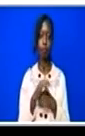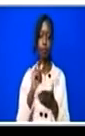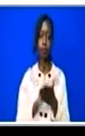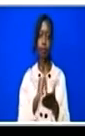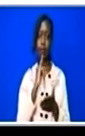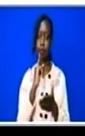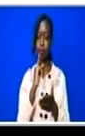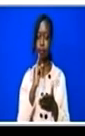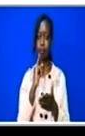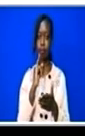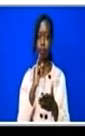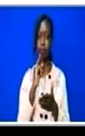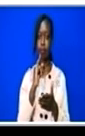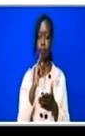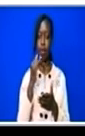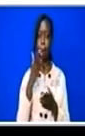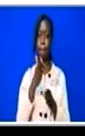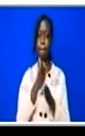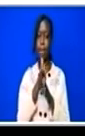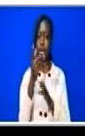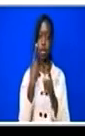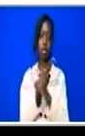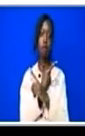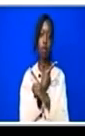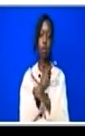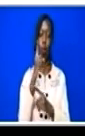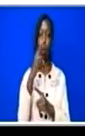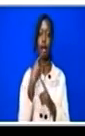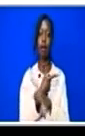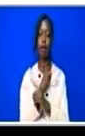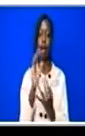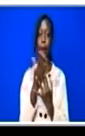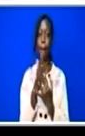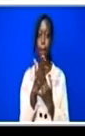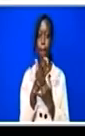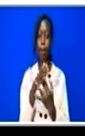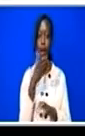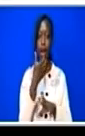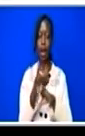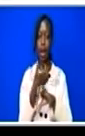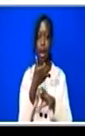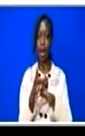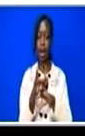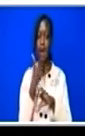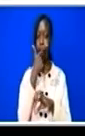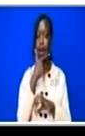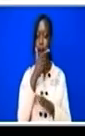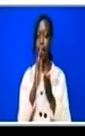actually the major difference. One of the differences between fats and oils. Oils. That fats are found